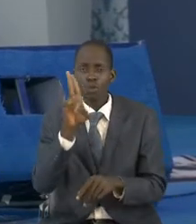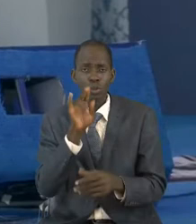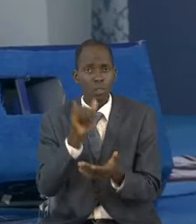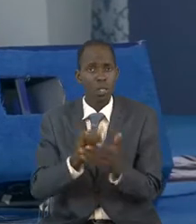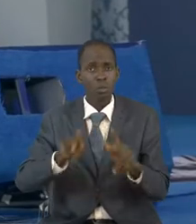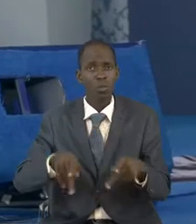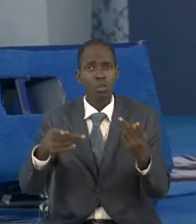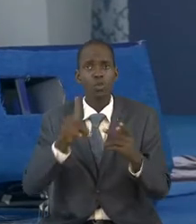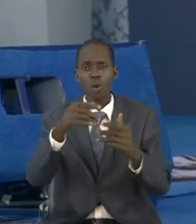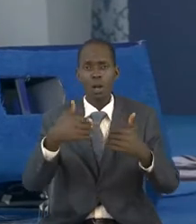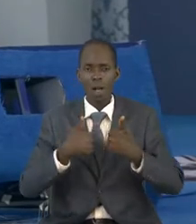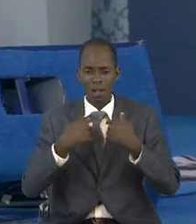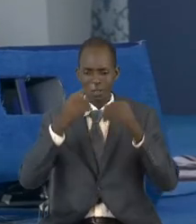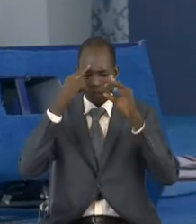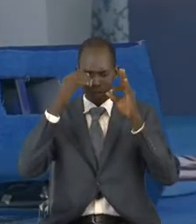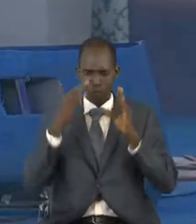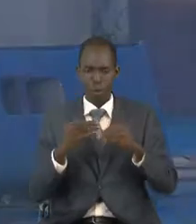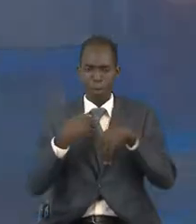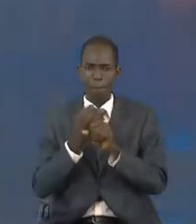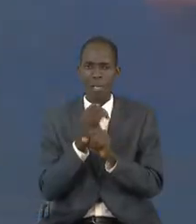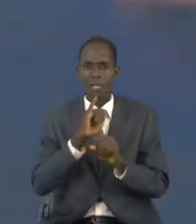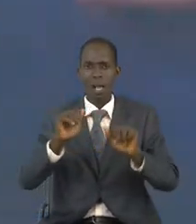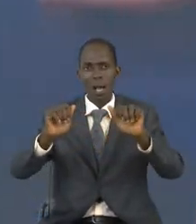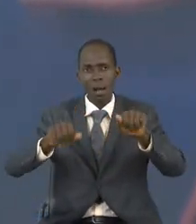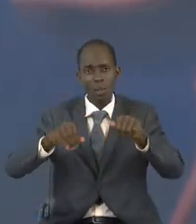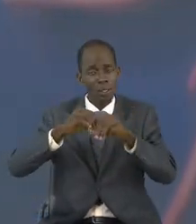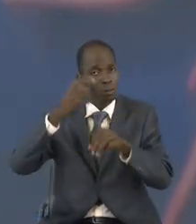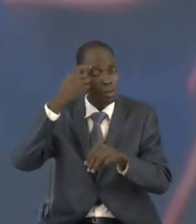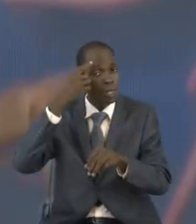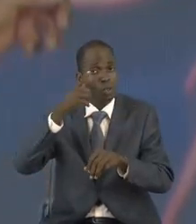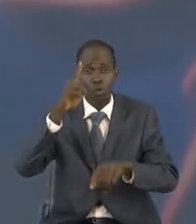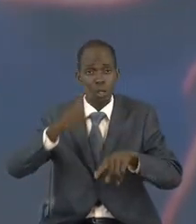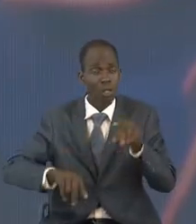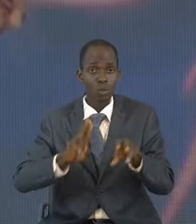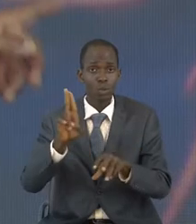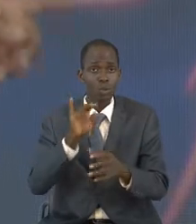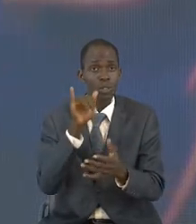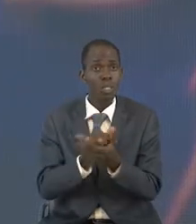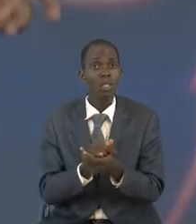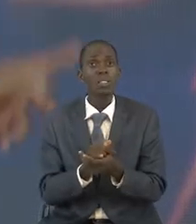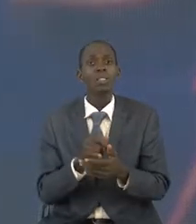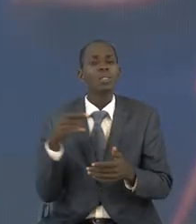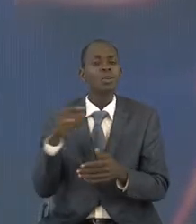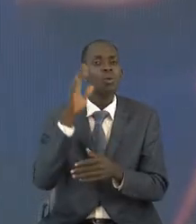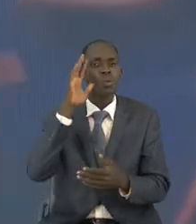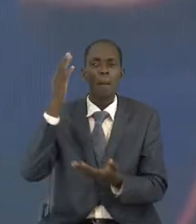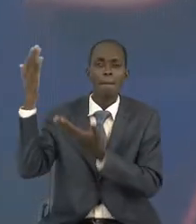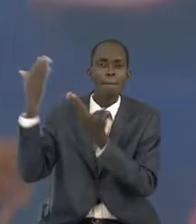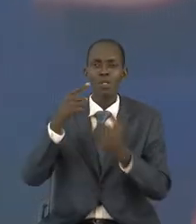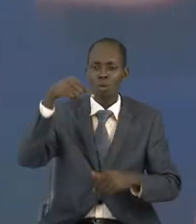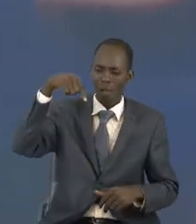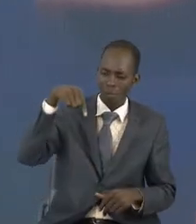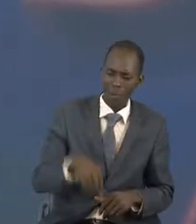the decision making ability, you cannot use that. They reduce you to a zero man, a